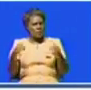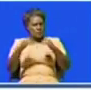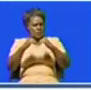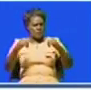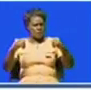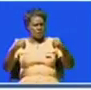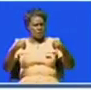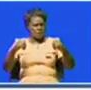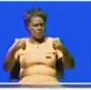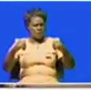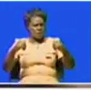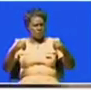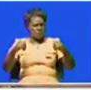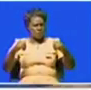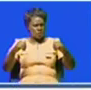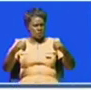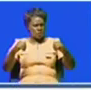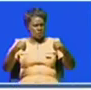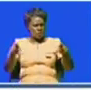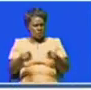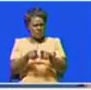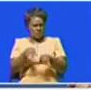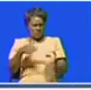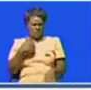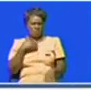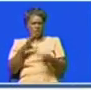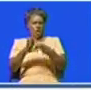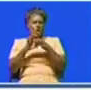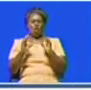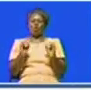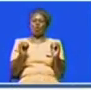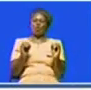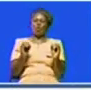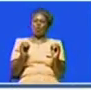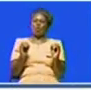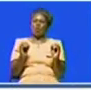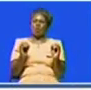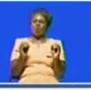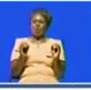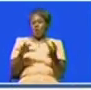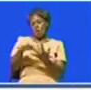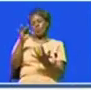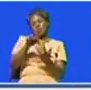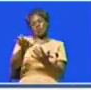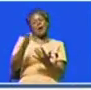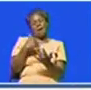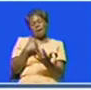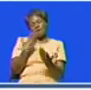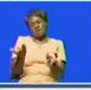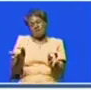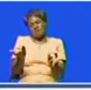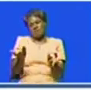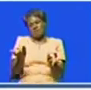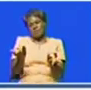separation. No. He's saying there are certain people who feel like they don't belong, and they, and those are some of the options that he says NASA is looking